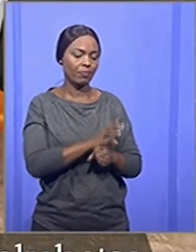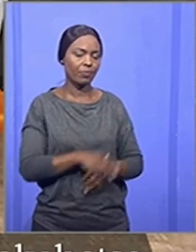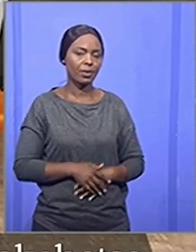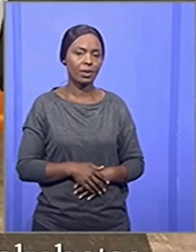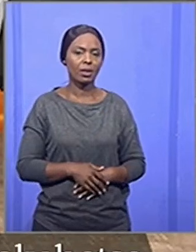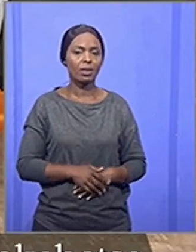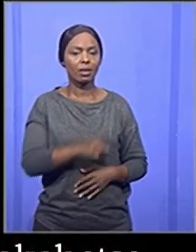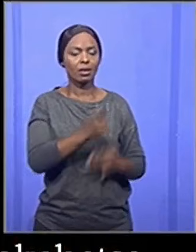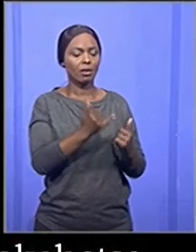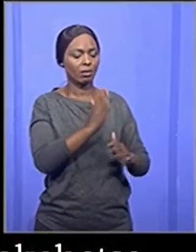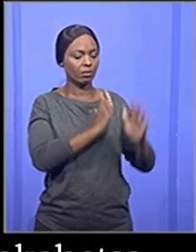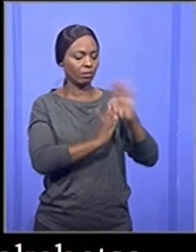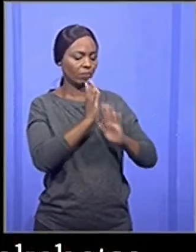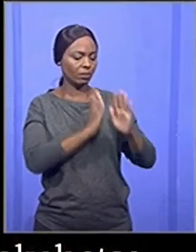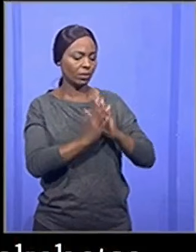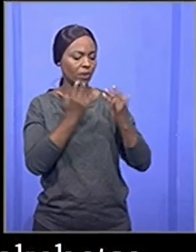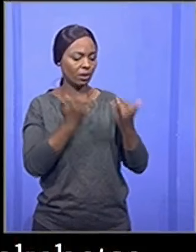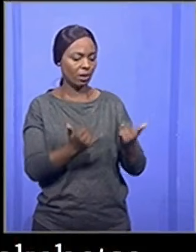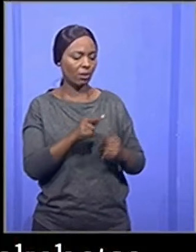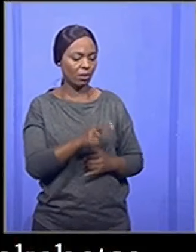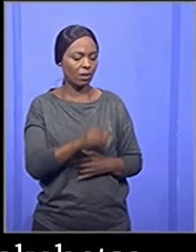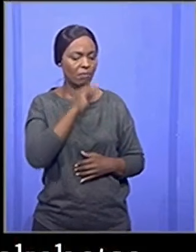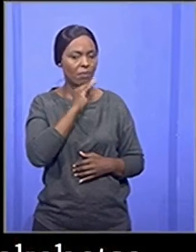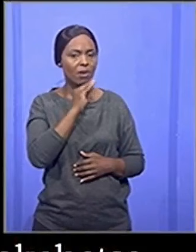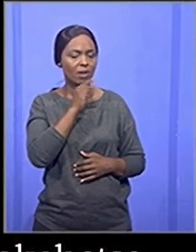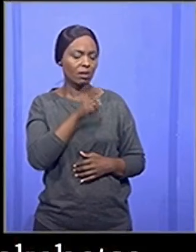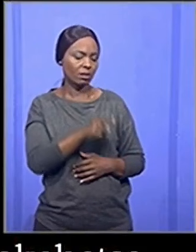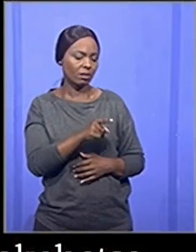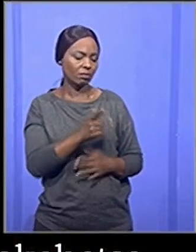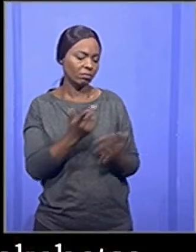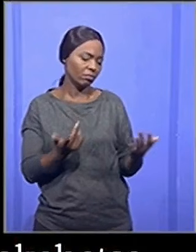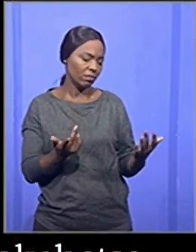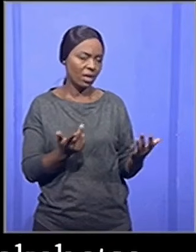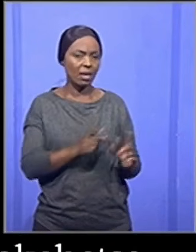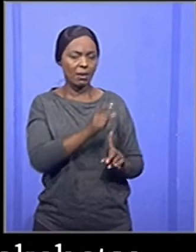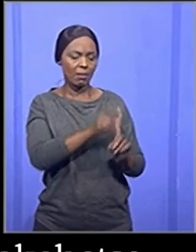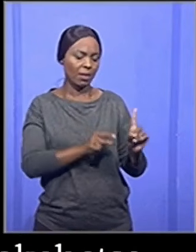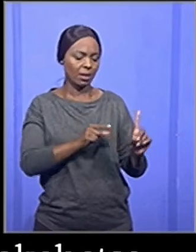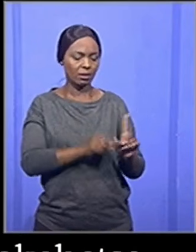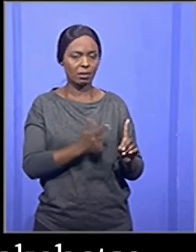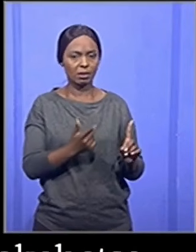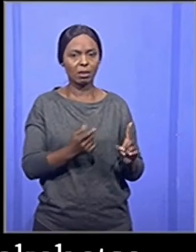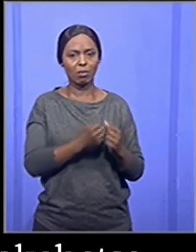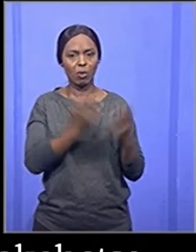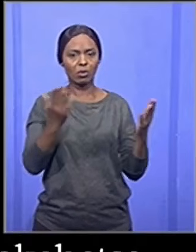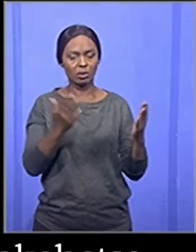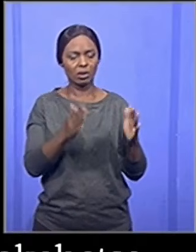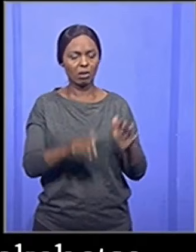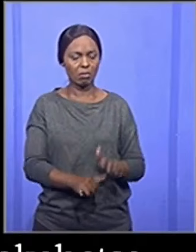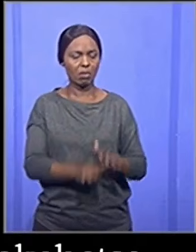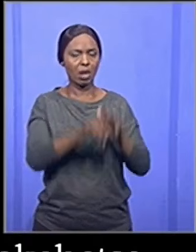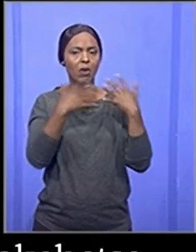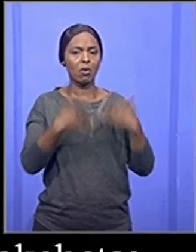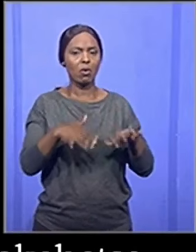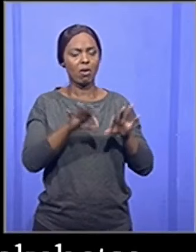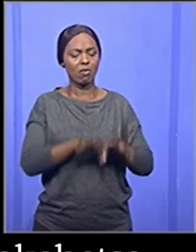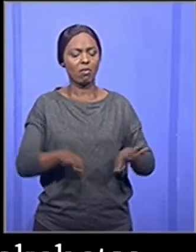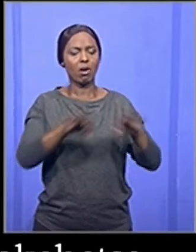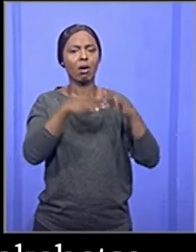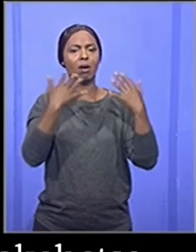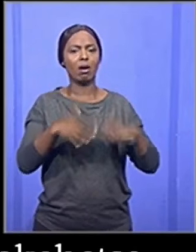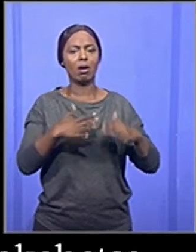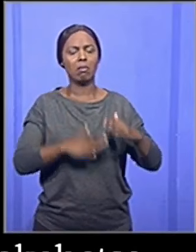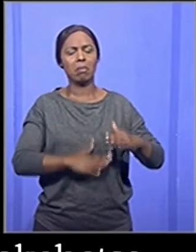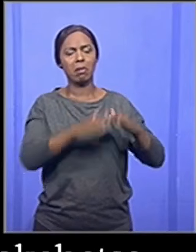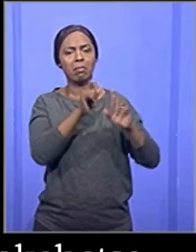ho ya ka tlhaloso ya o sontso hlakile hore ne le motho a ikgethileng tshebedisong ya puo empa lefu le fihla nakong